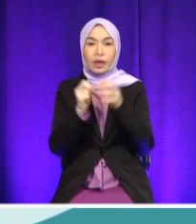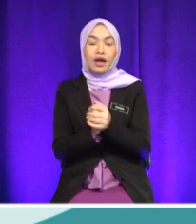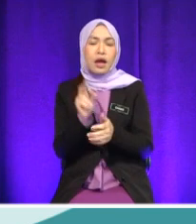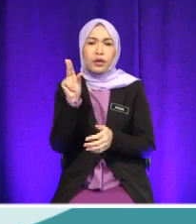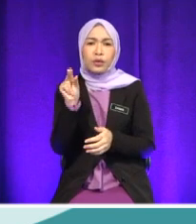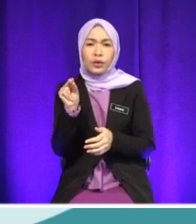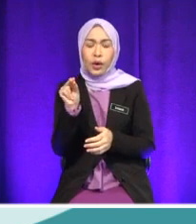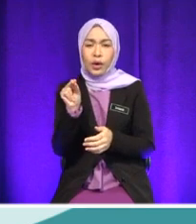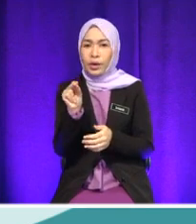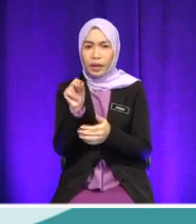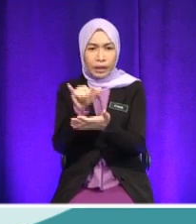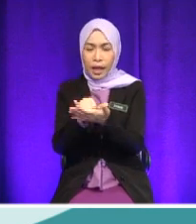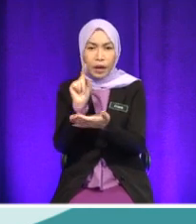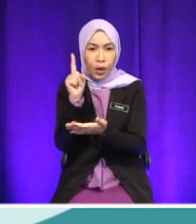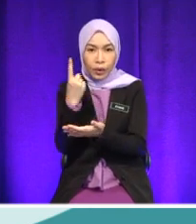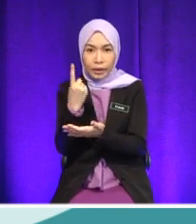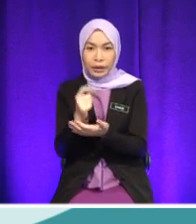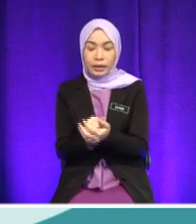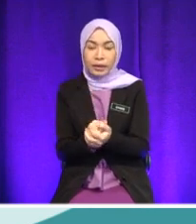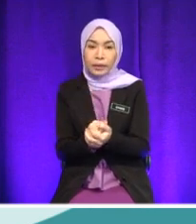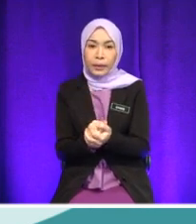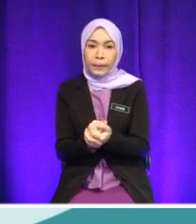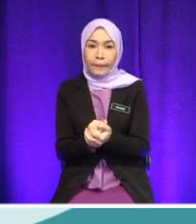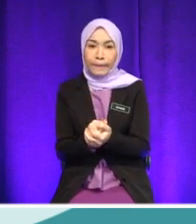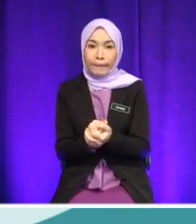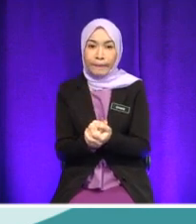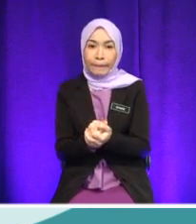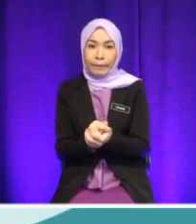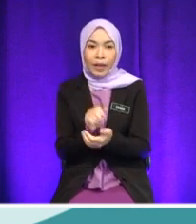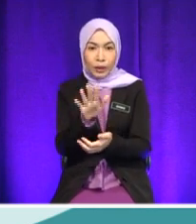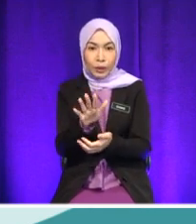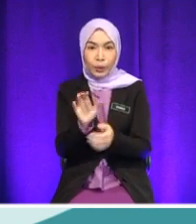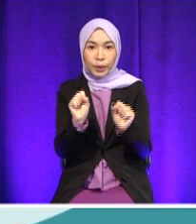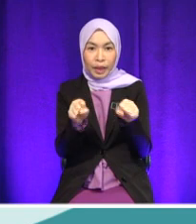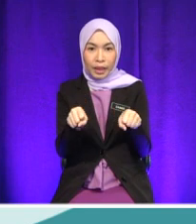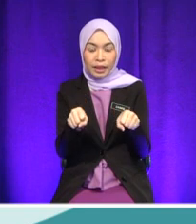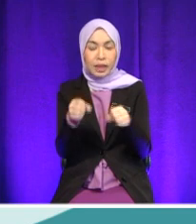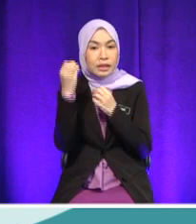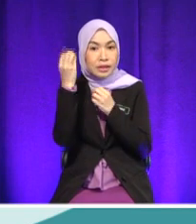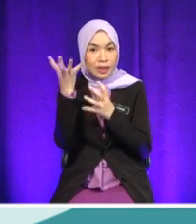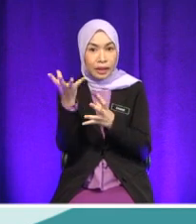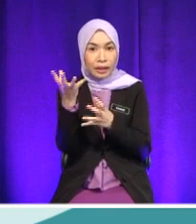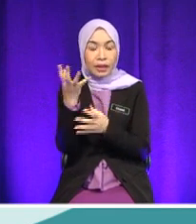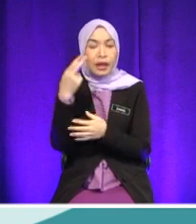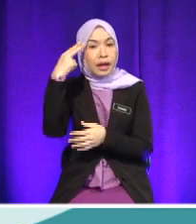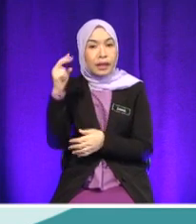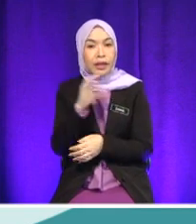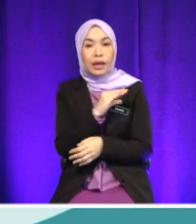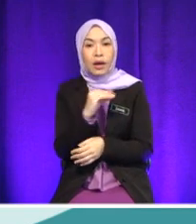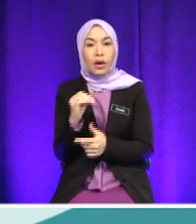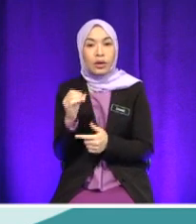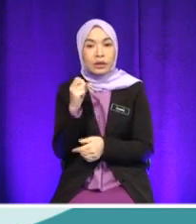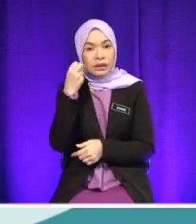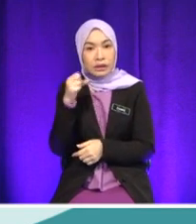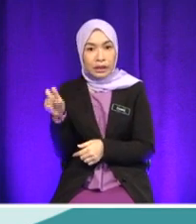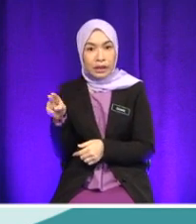put your friend's idea in, you rephrase it a little bit, and then you can say that he or she can also, and then do this and that, right? Okay, so